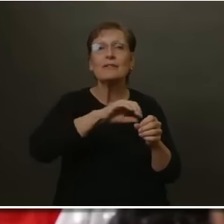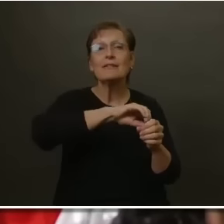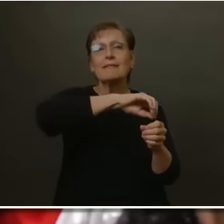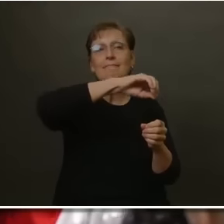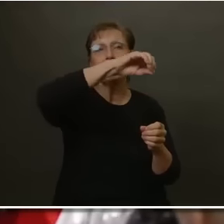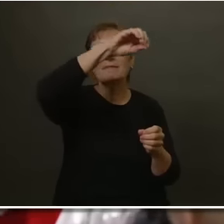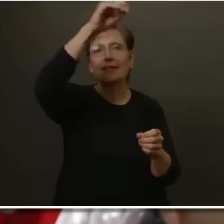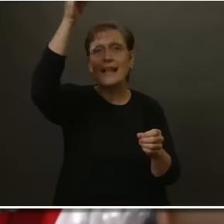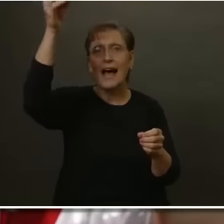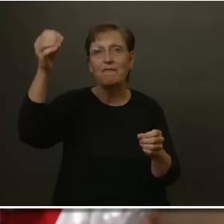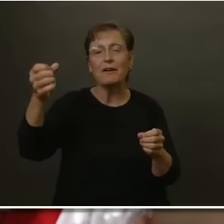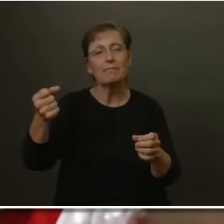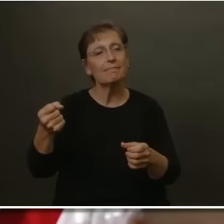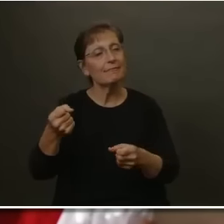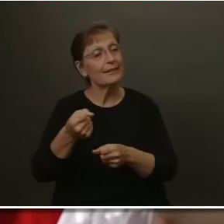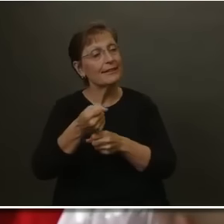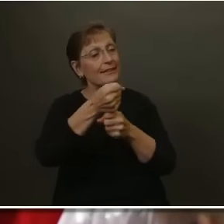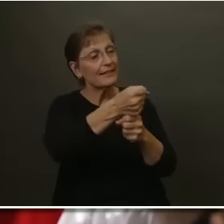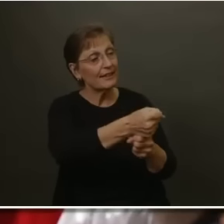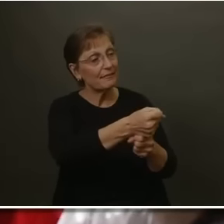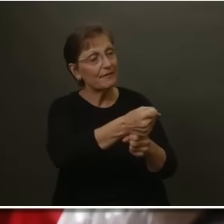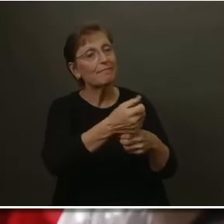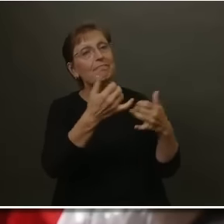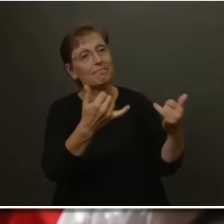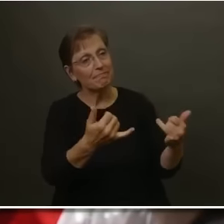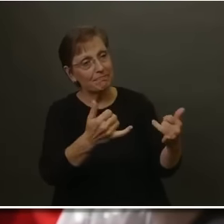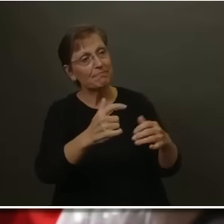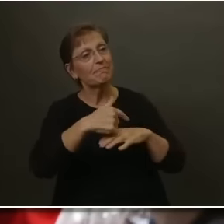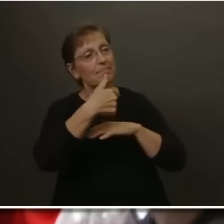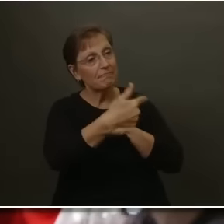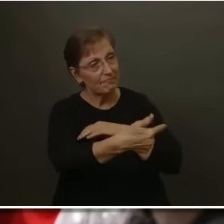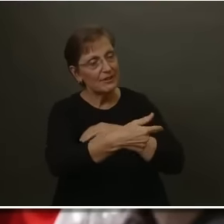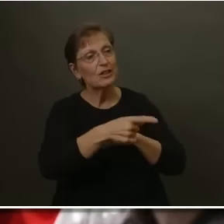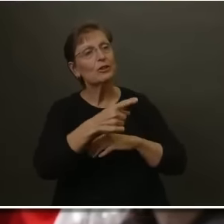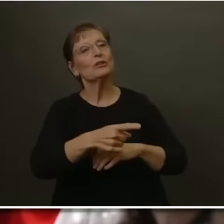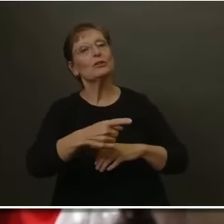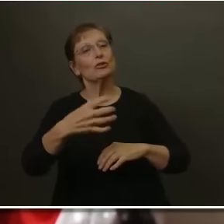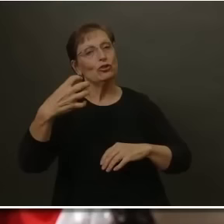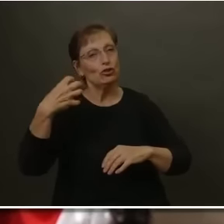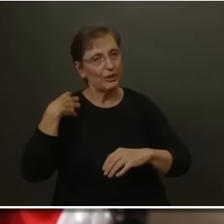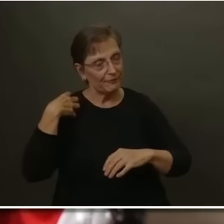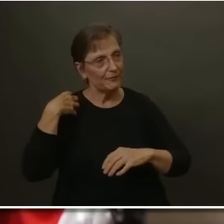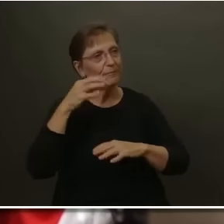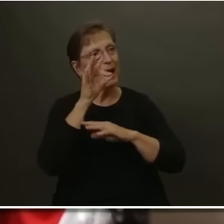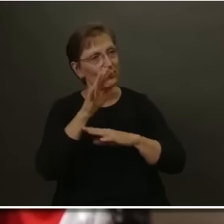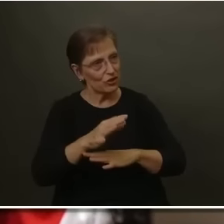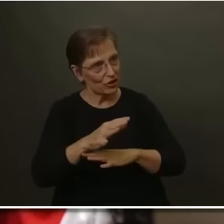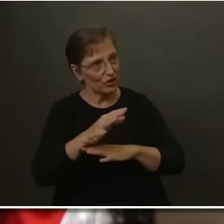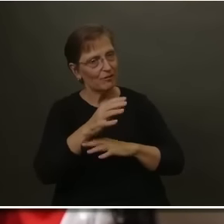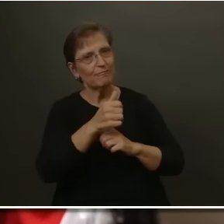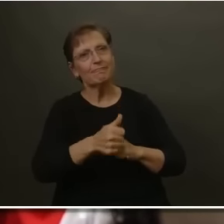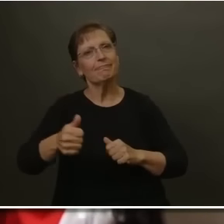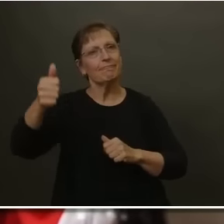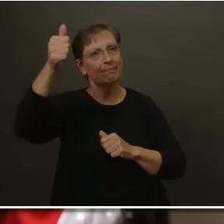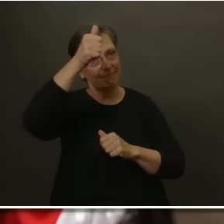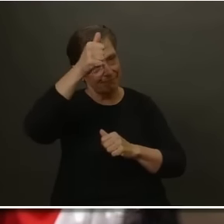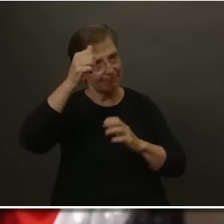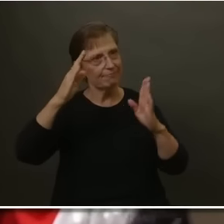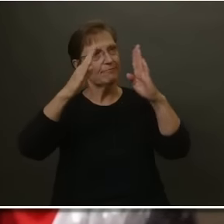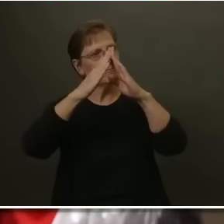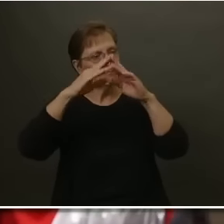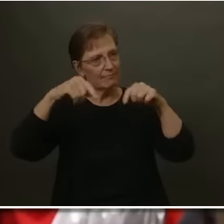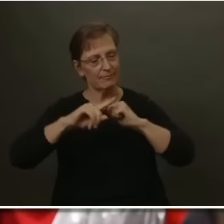symbol of your authority and ministry as chief pastor and primate of the Episcopal Church. May Christ, the